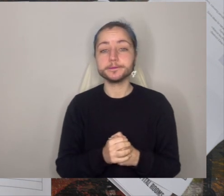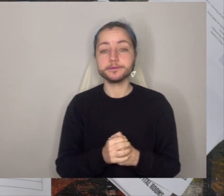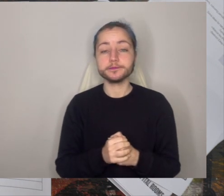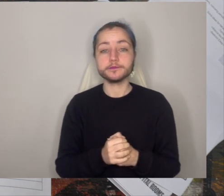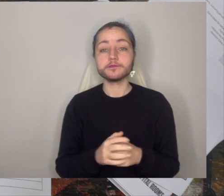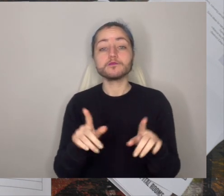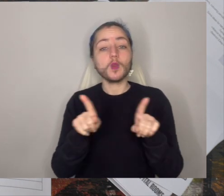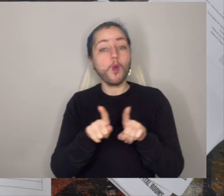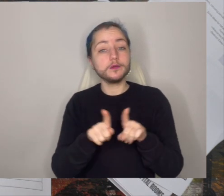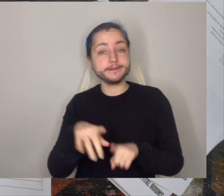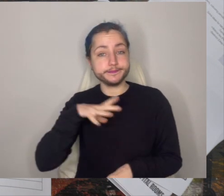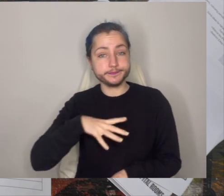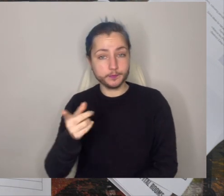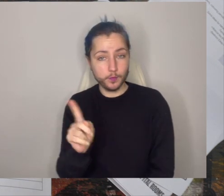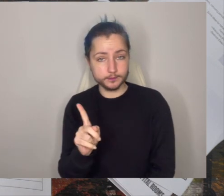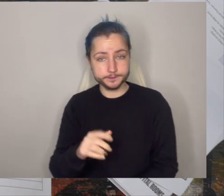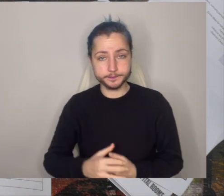You will also need